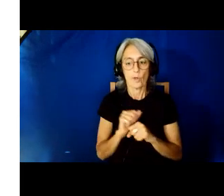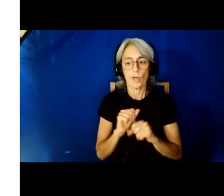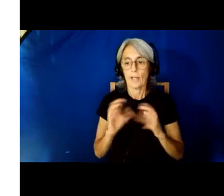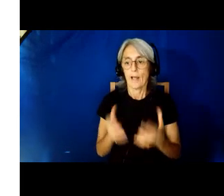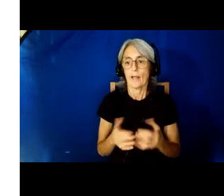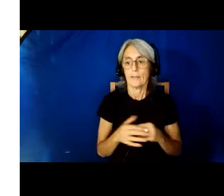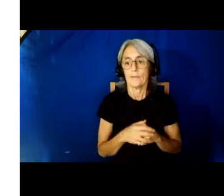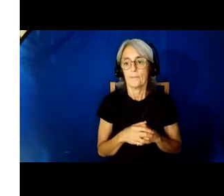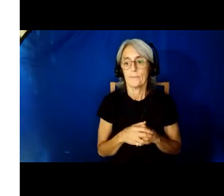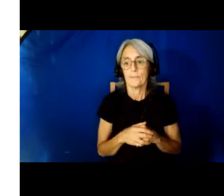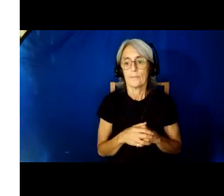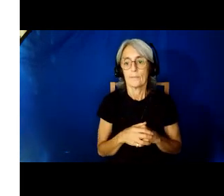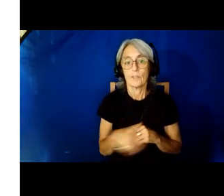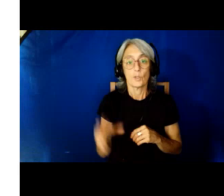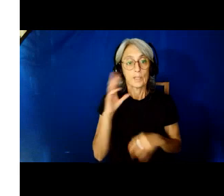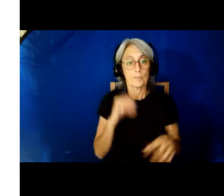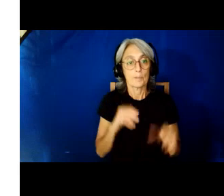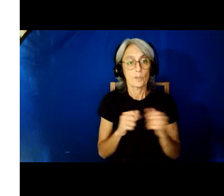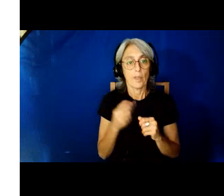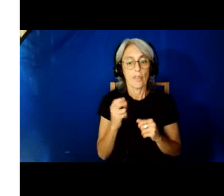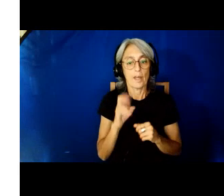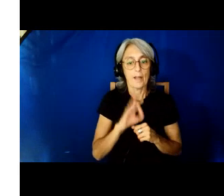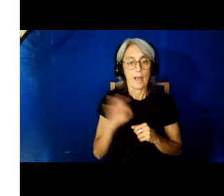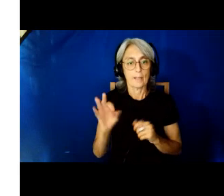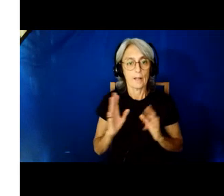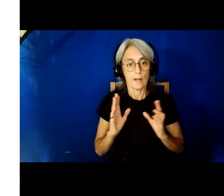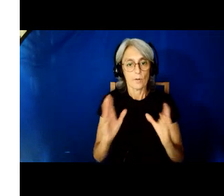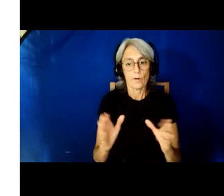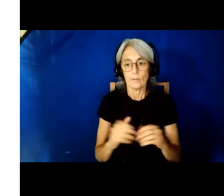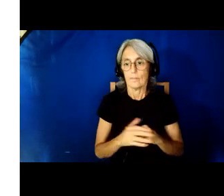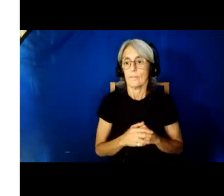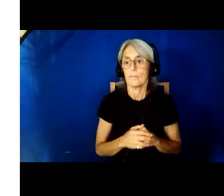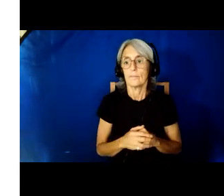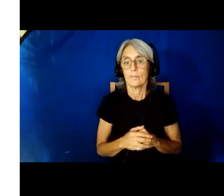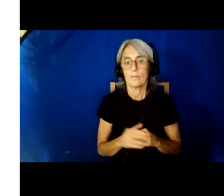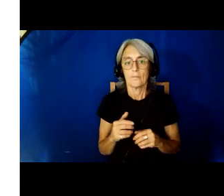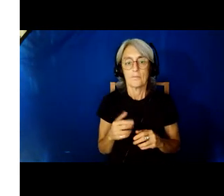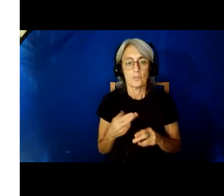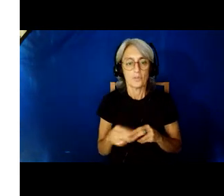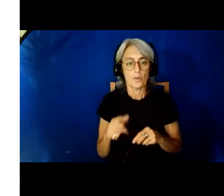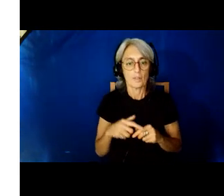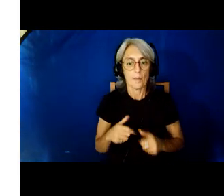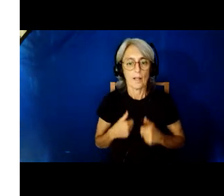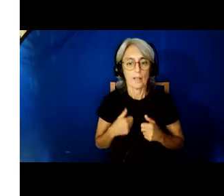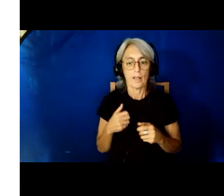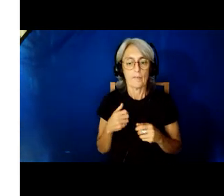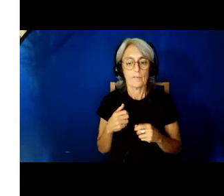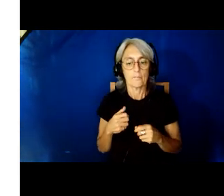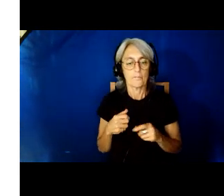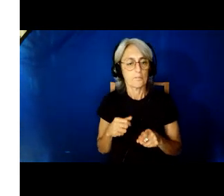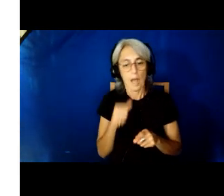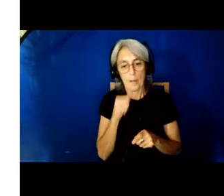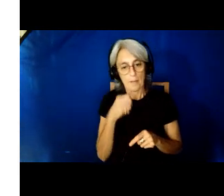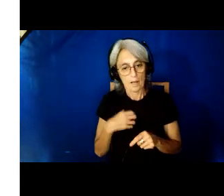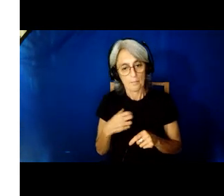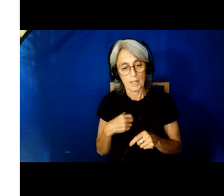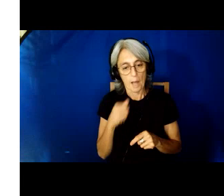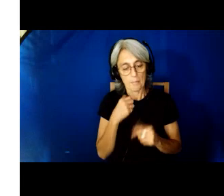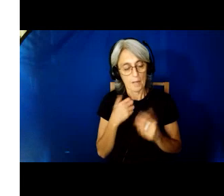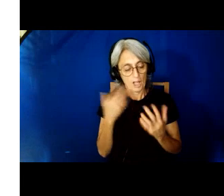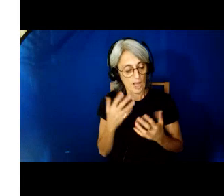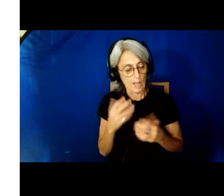experiences with the 99 corridor, I lived for a time in this is not a complaint. I'm not ashamed of it. I'm not